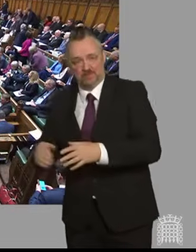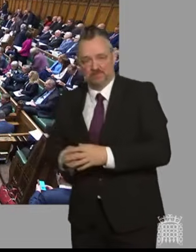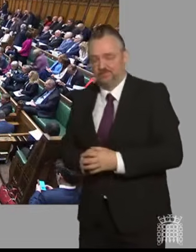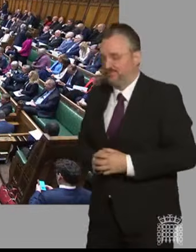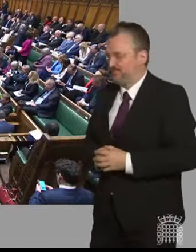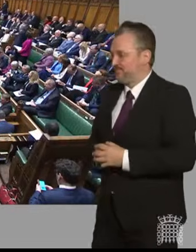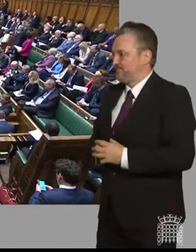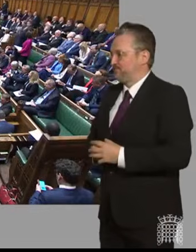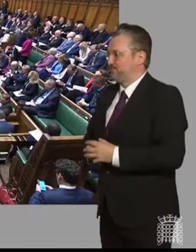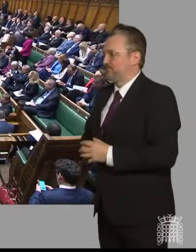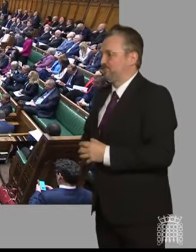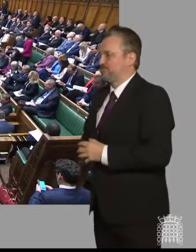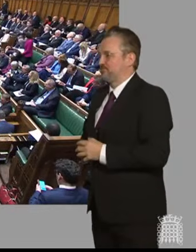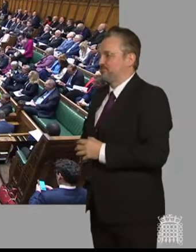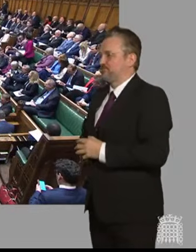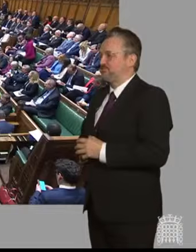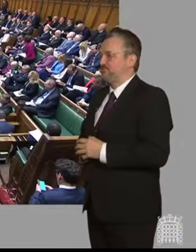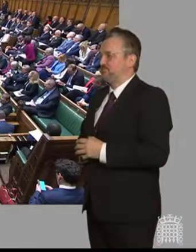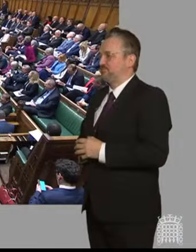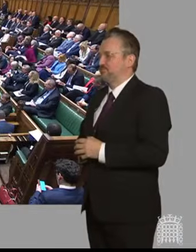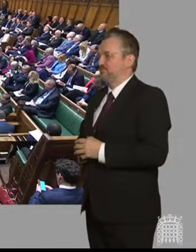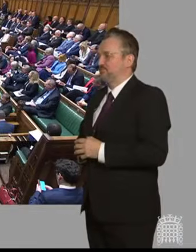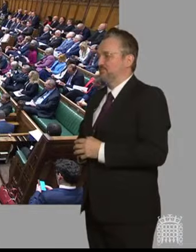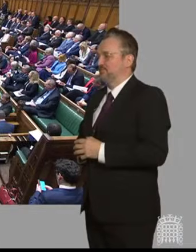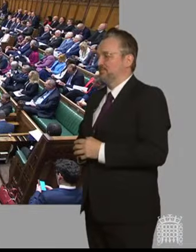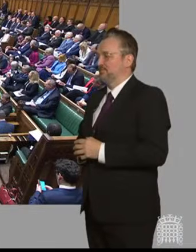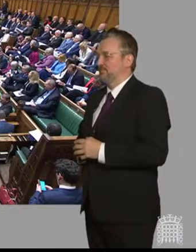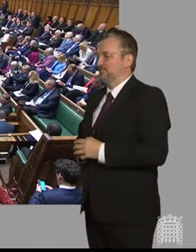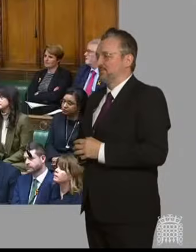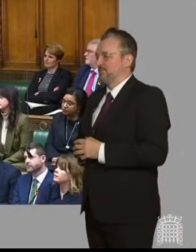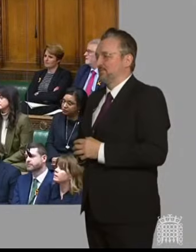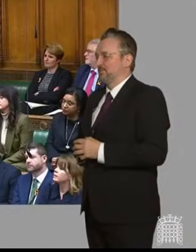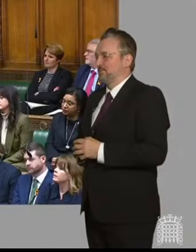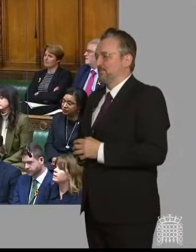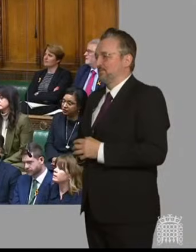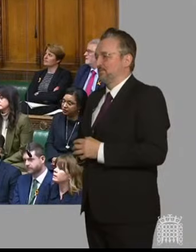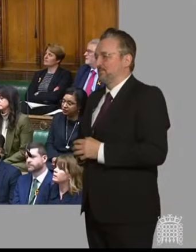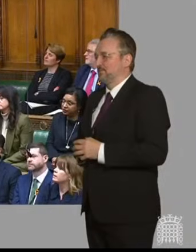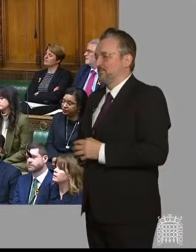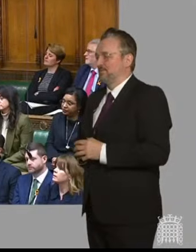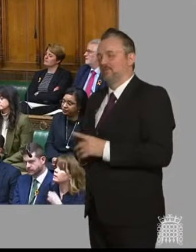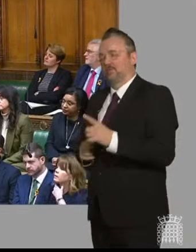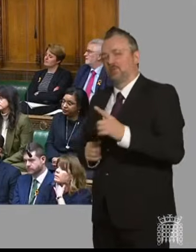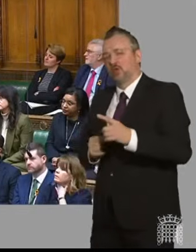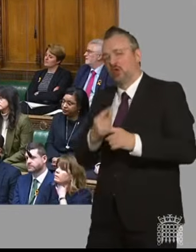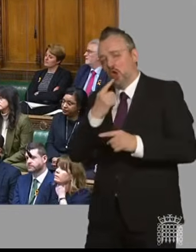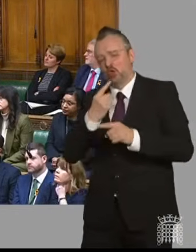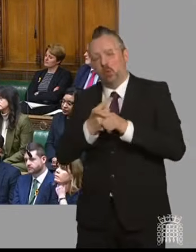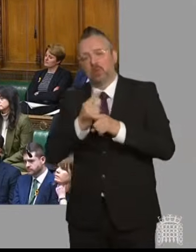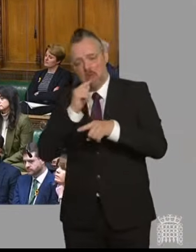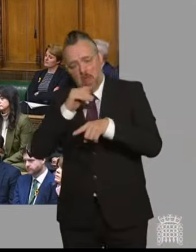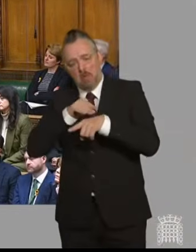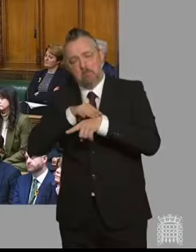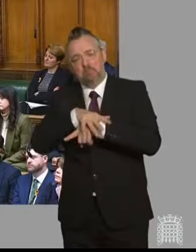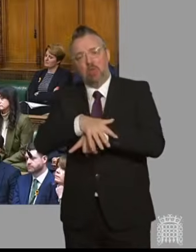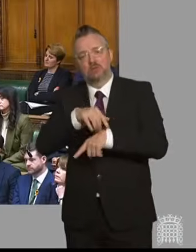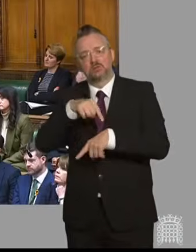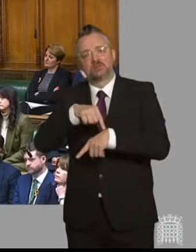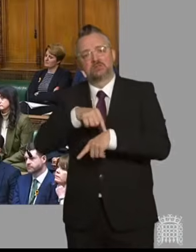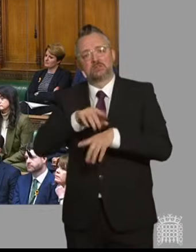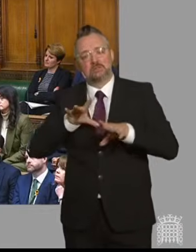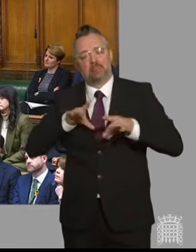80 victims of the contaminated blood scandal have died since Sir Brian Langstaff gave his